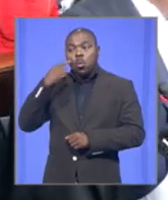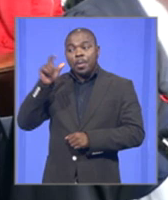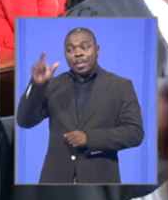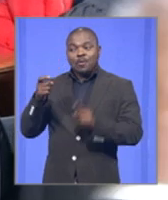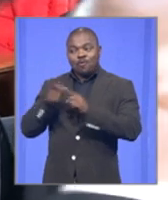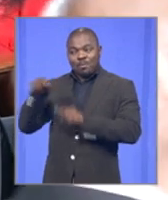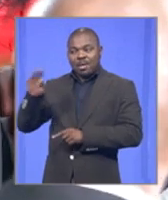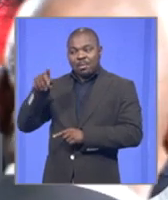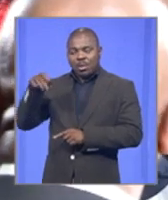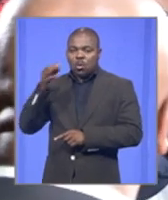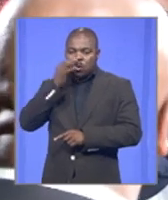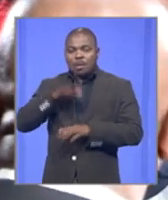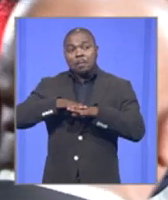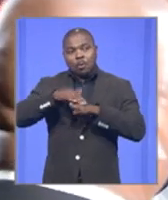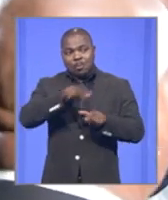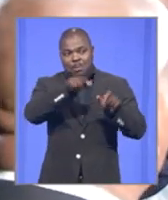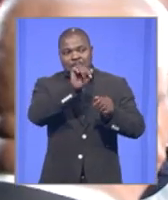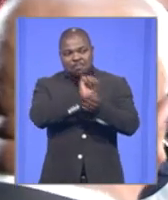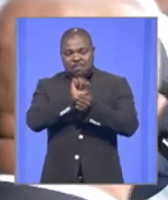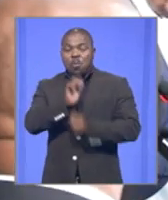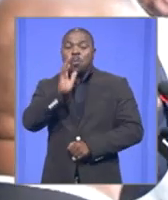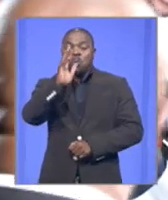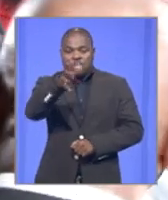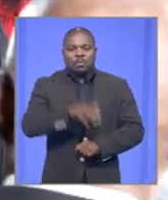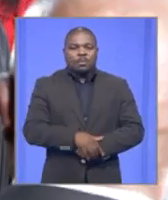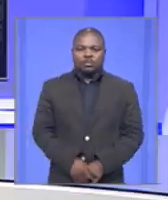gape fa go santse go tlile go nna le batshwarwa ba le mmalwa.